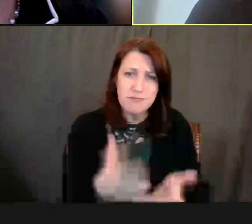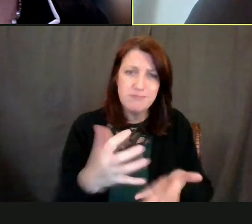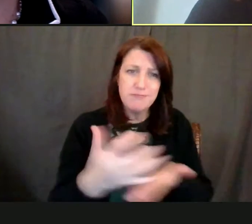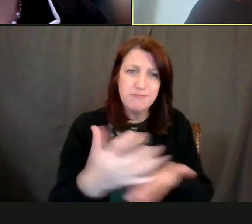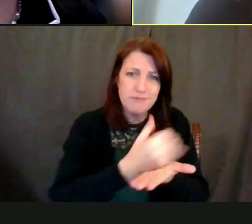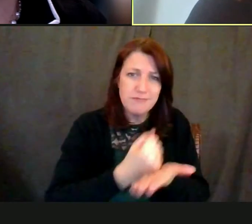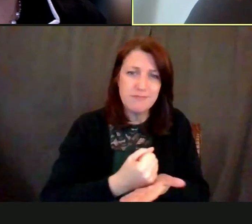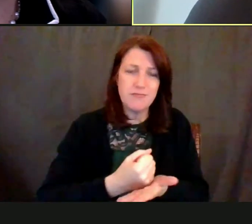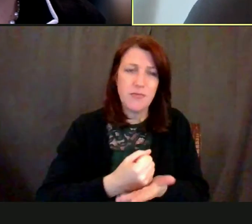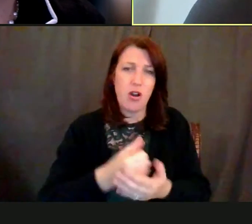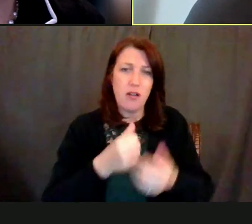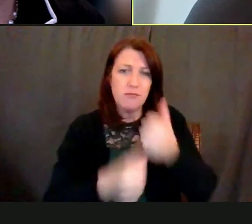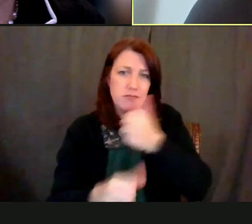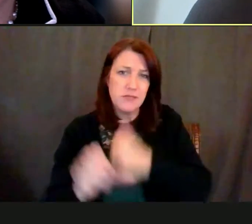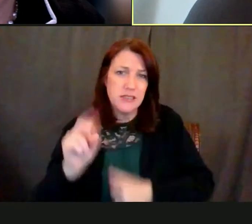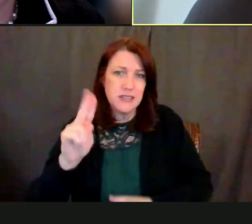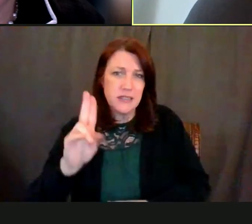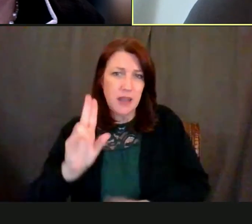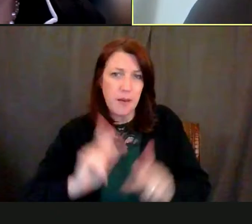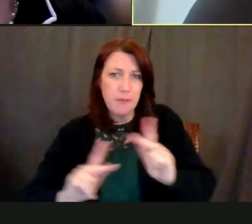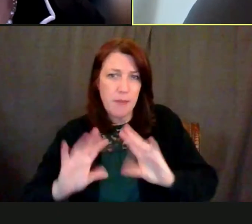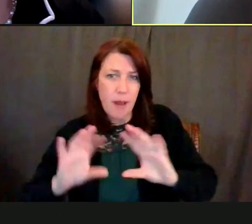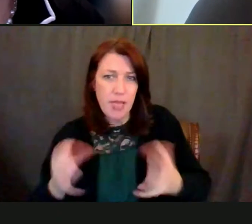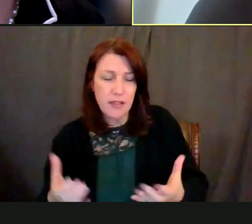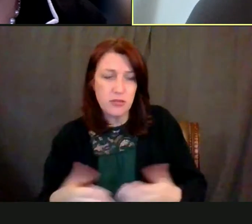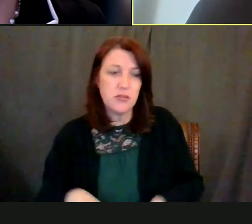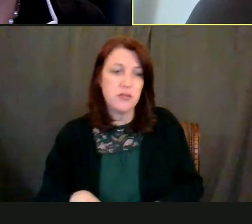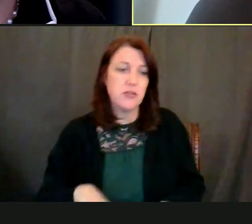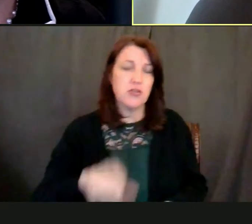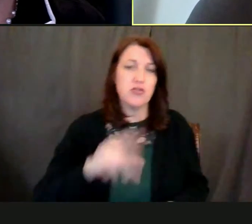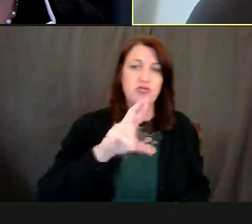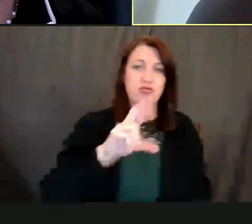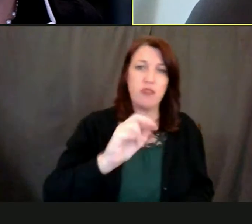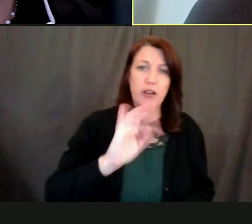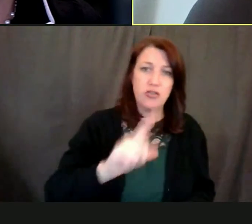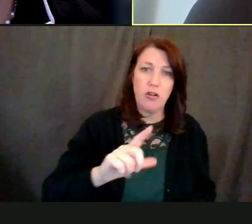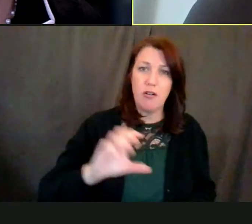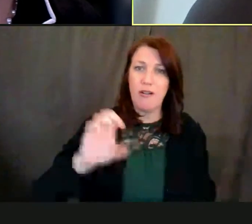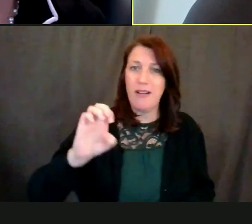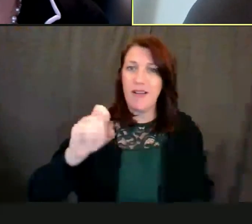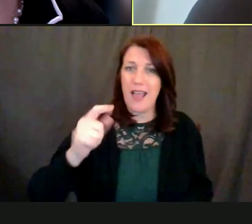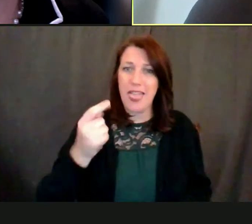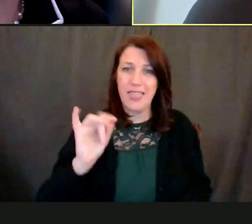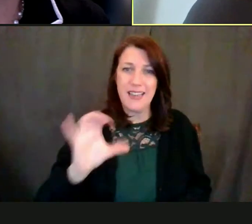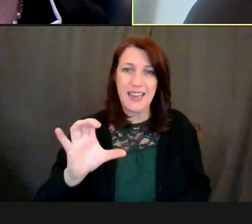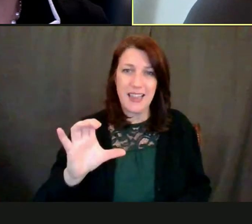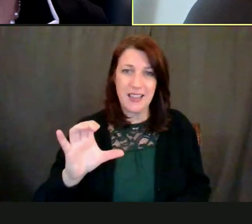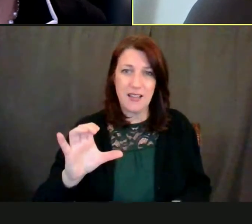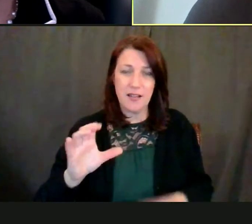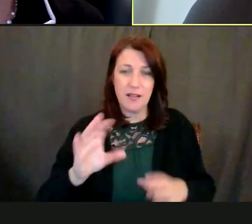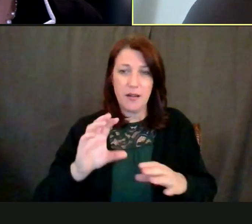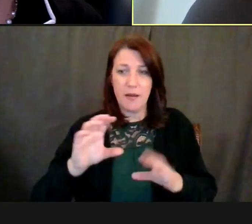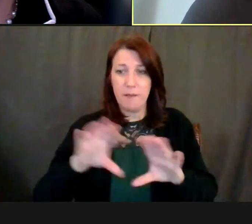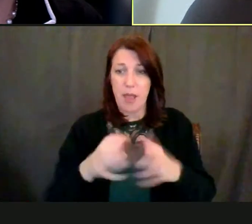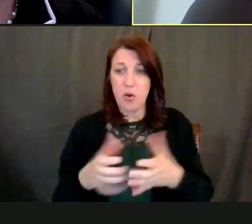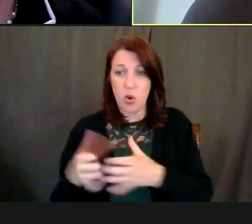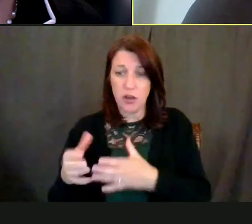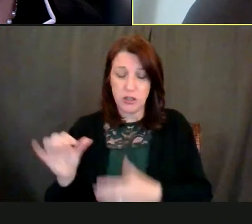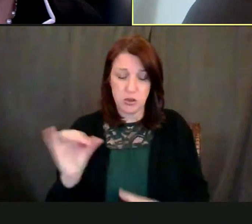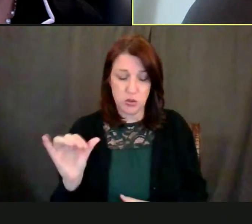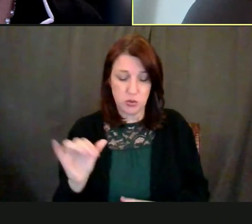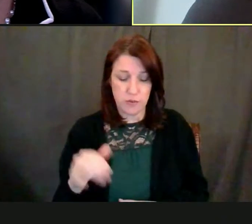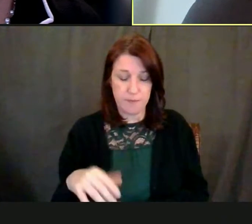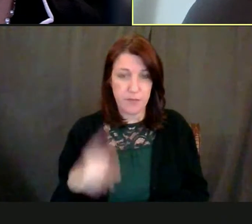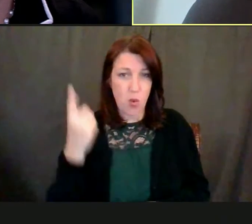on subpopulations, both racial and ethnic minorities, and gender or sex subpopulations as well.